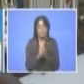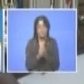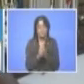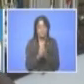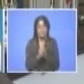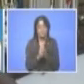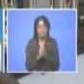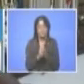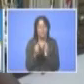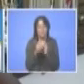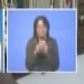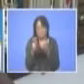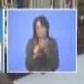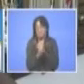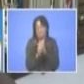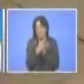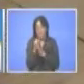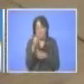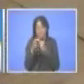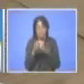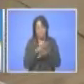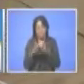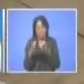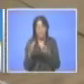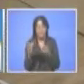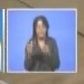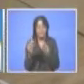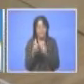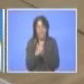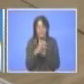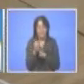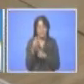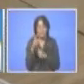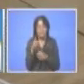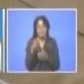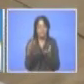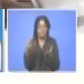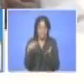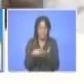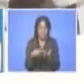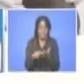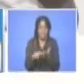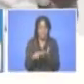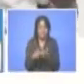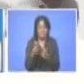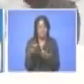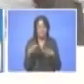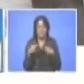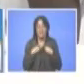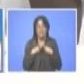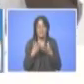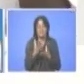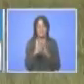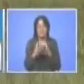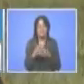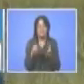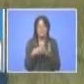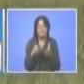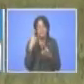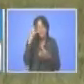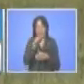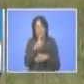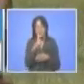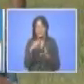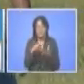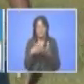worked. It worked. Ramming and Smith have some advice for other students who will be taking BJC and BGCSE